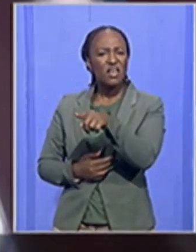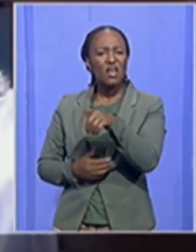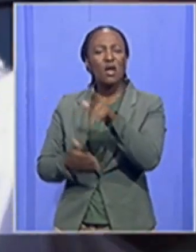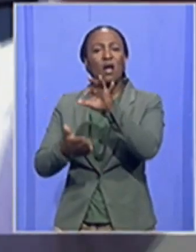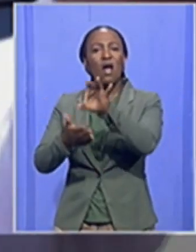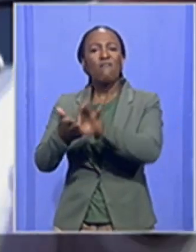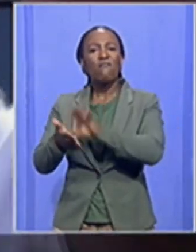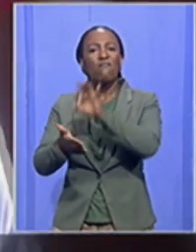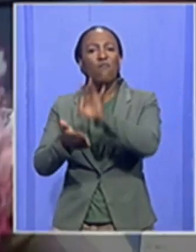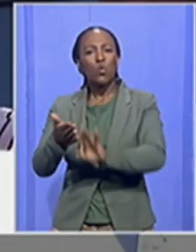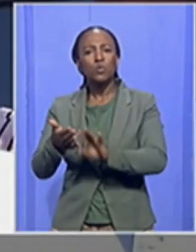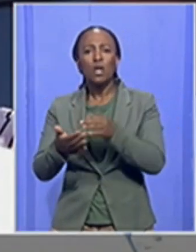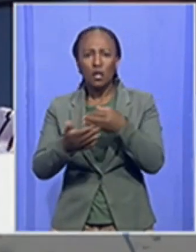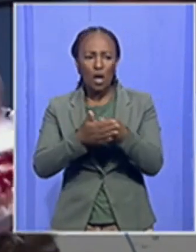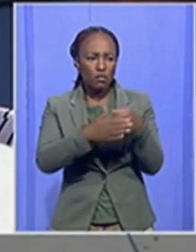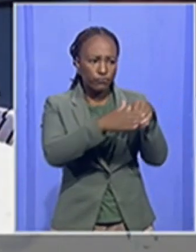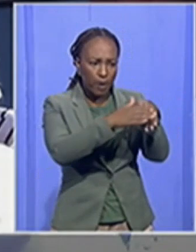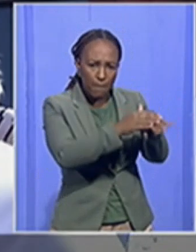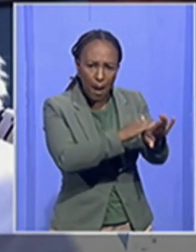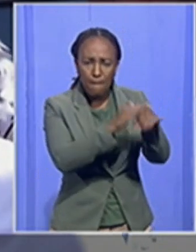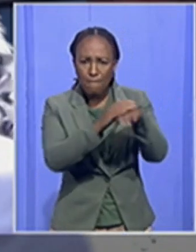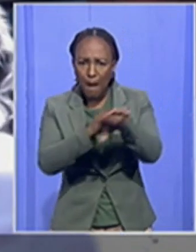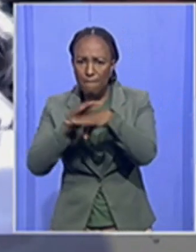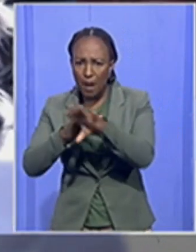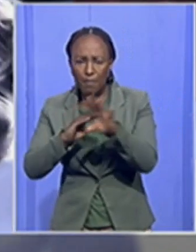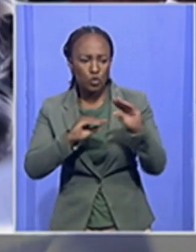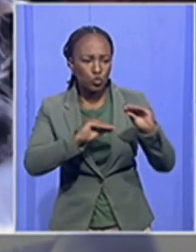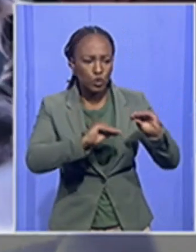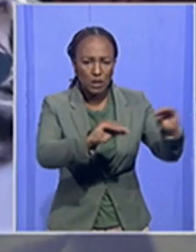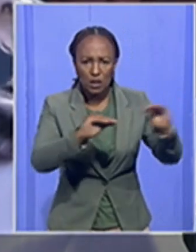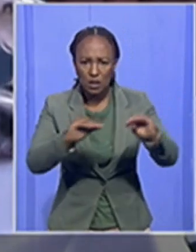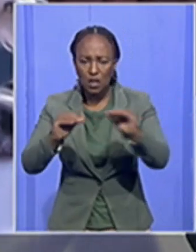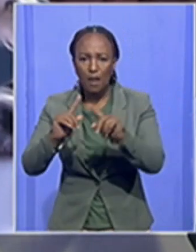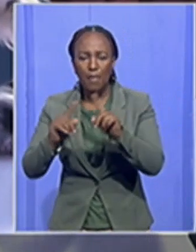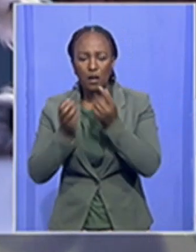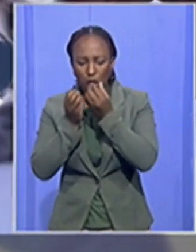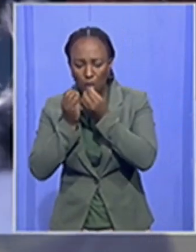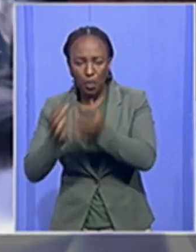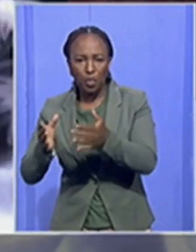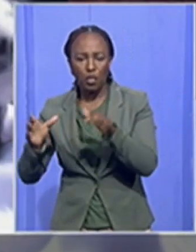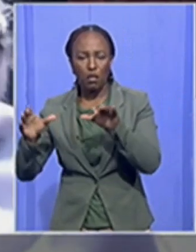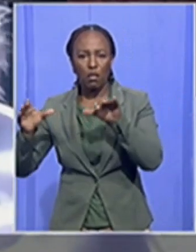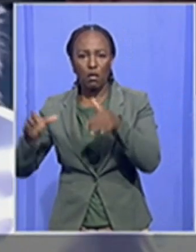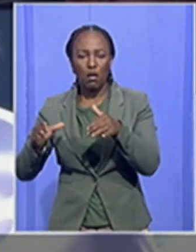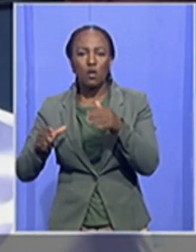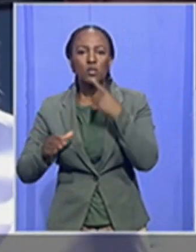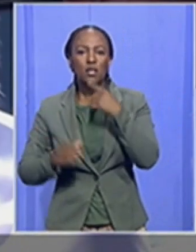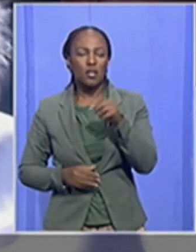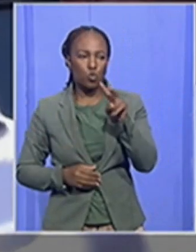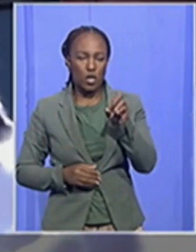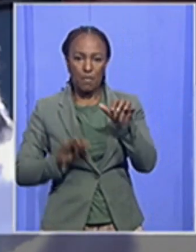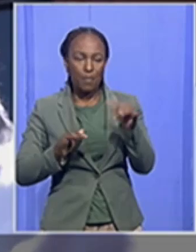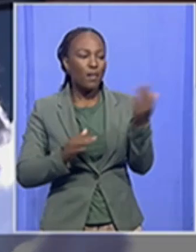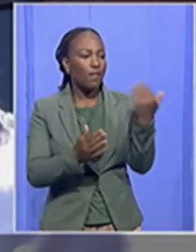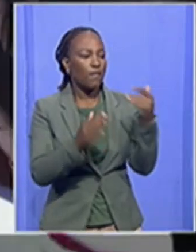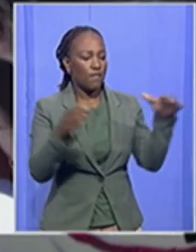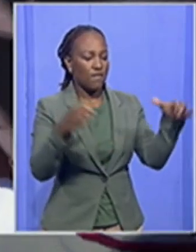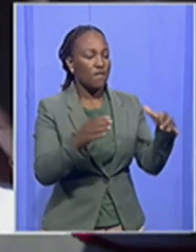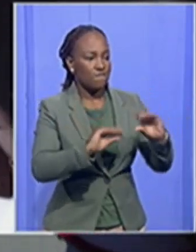voter education. But when it comes to us, you only take 20 people and say they are representing the